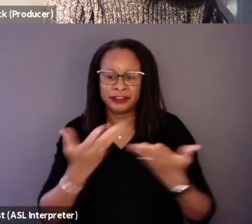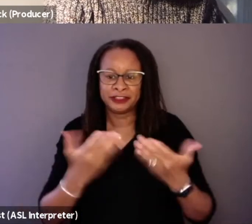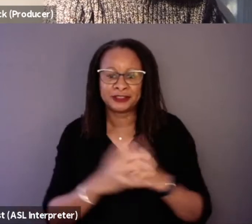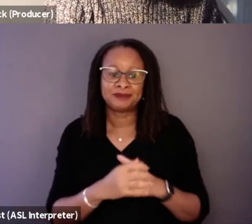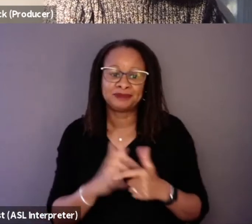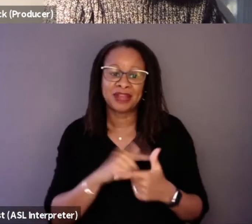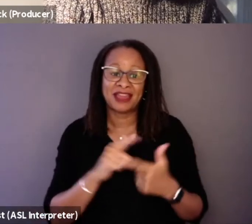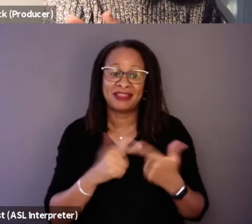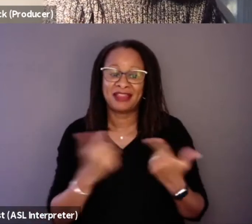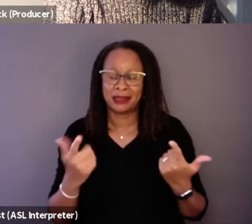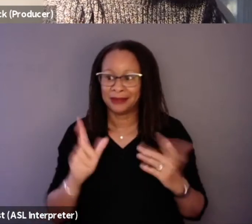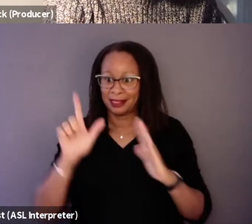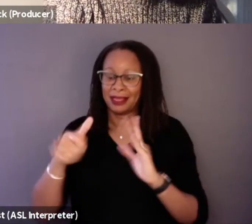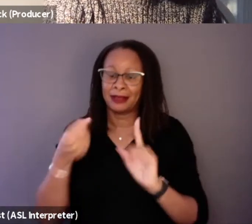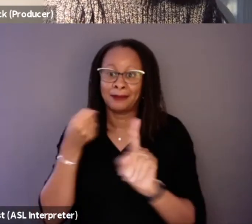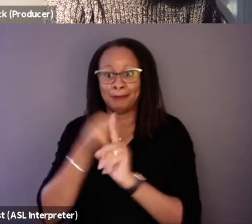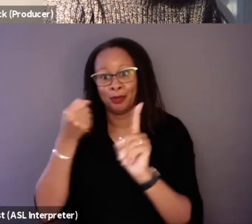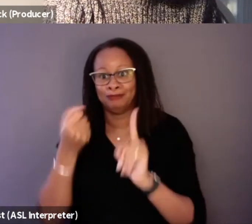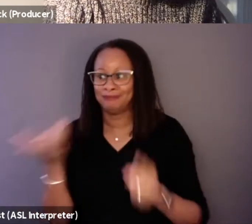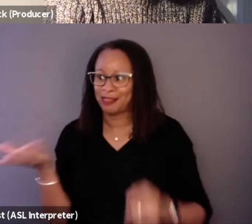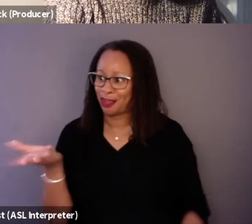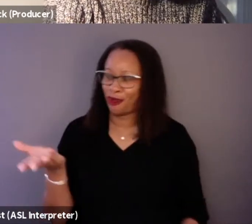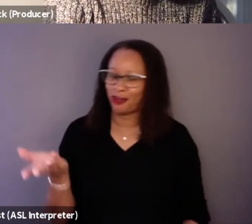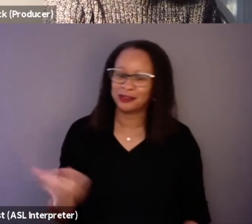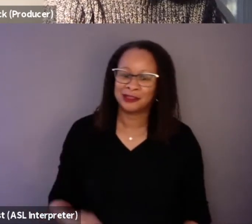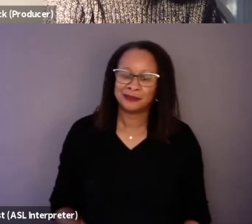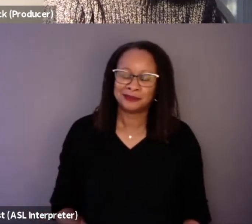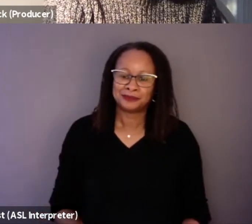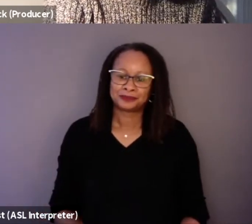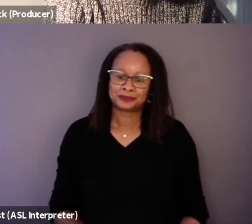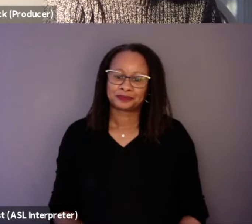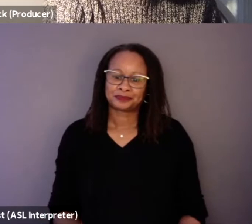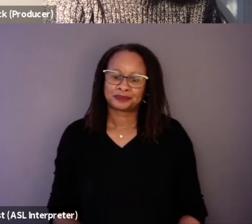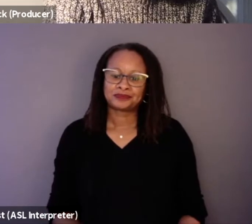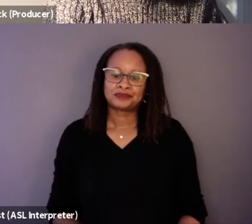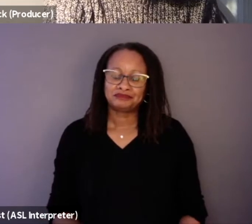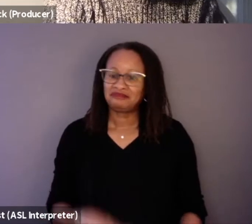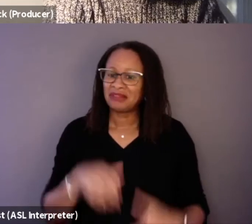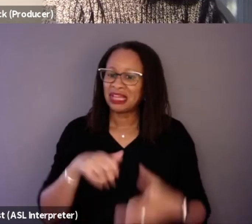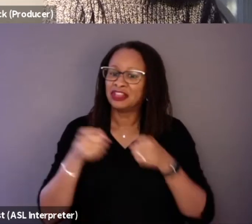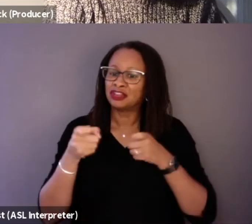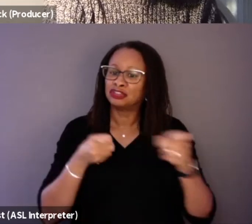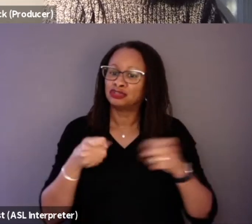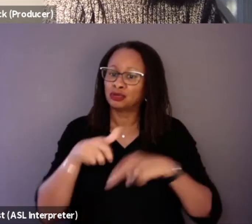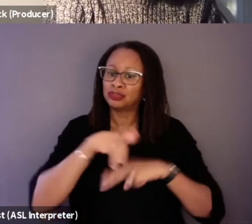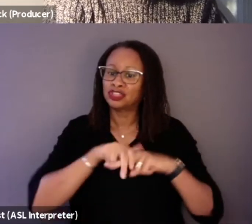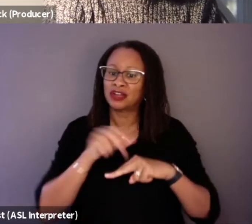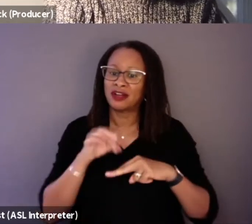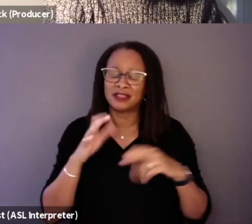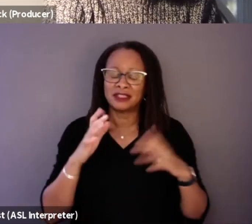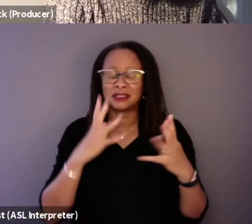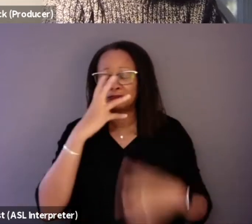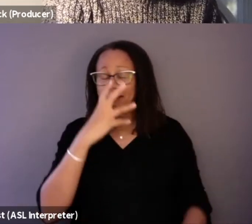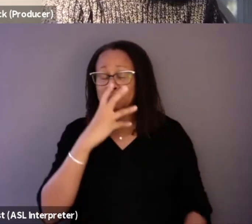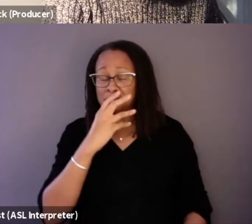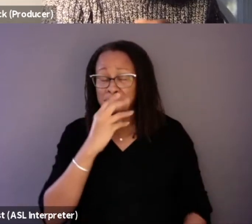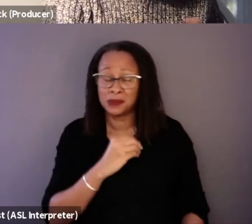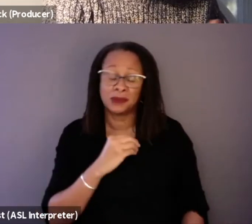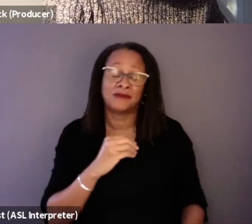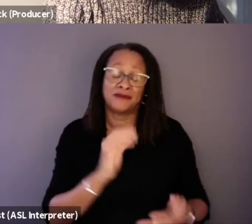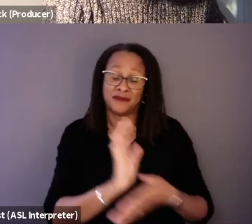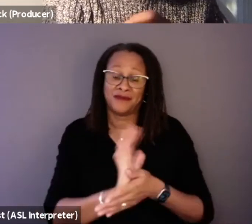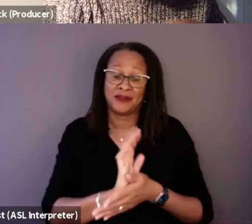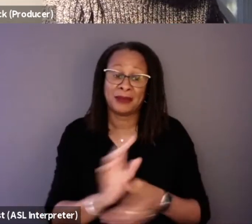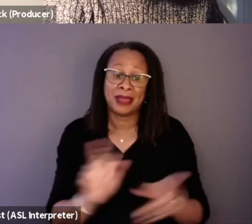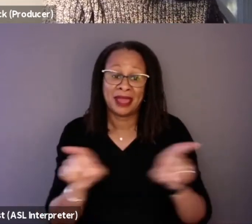and a jump later, here they are, you know, in the cockpit of this exquisite film. And as